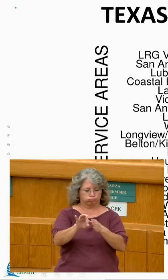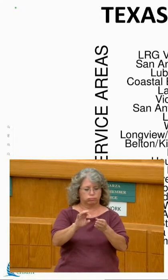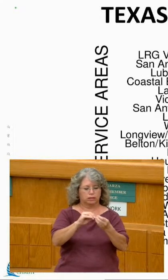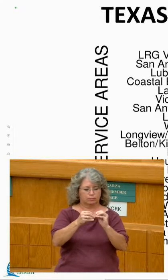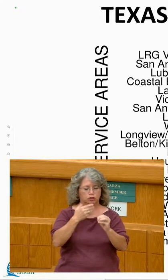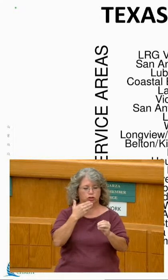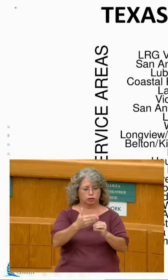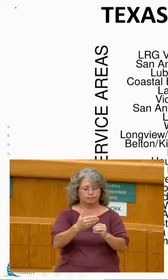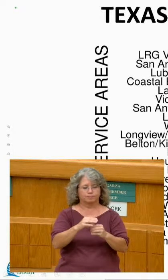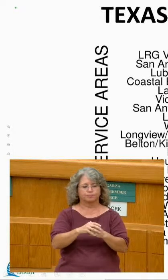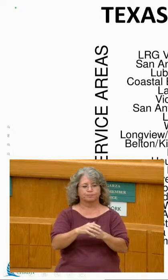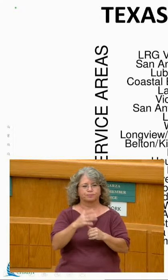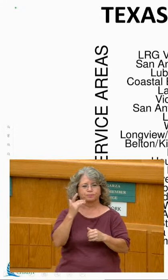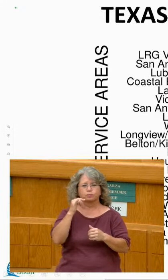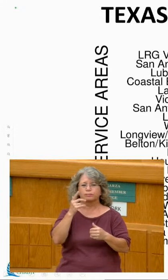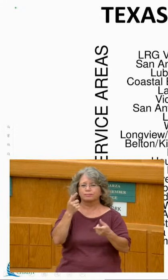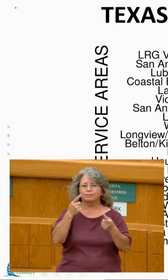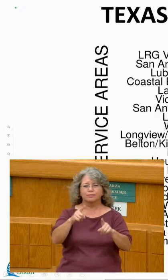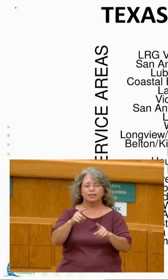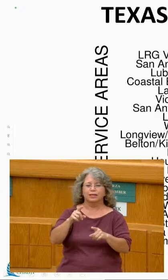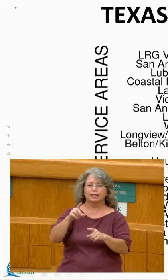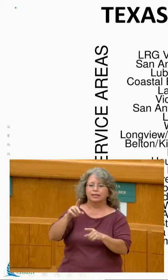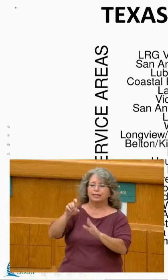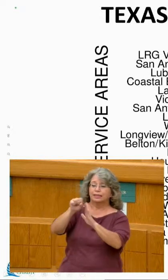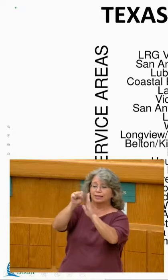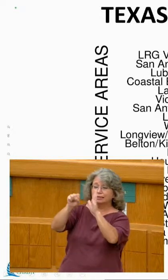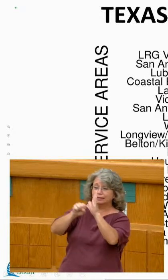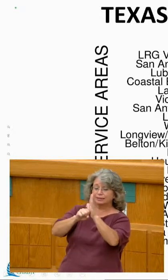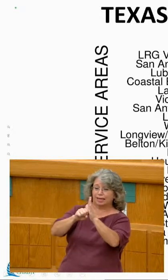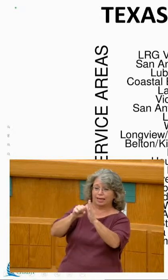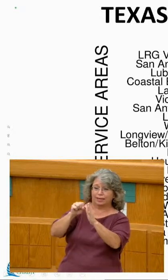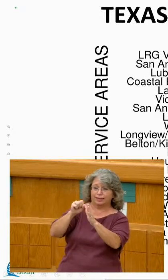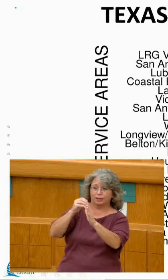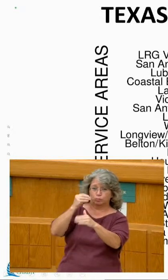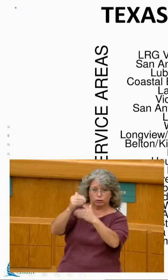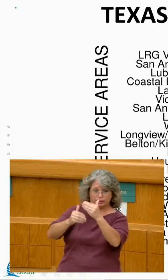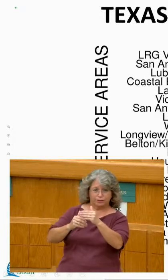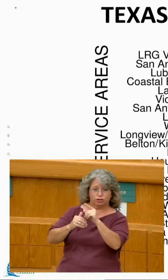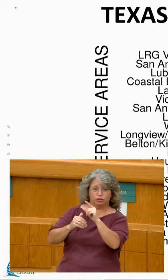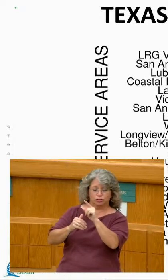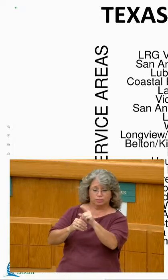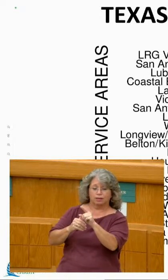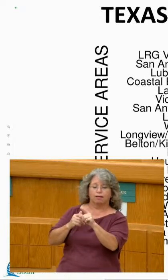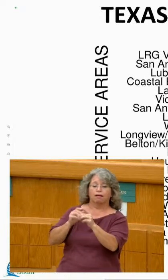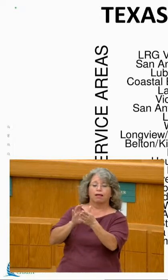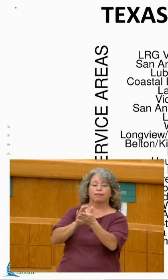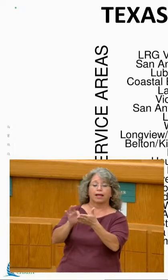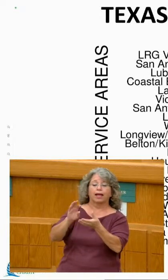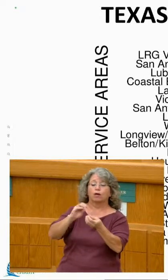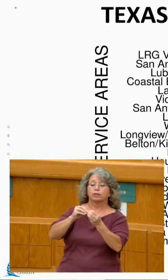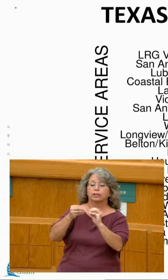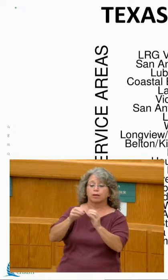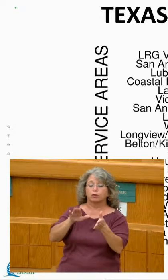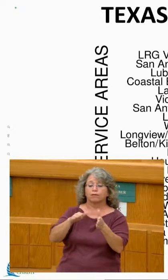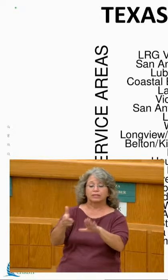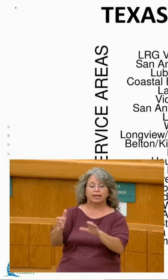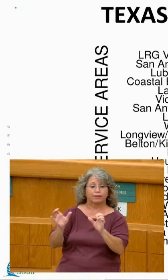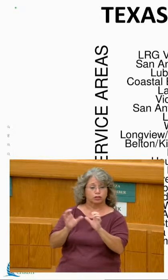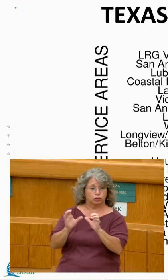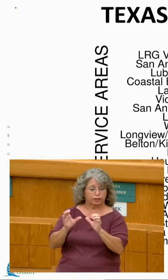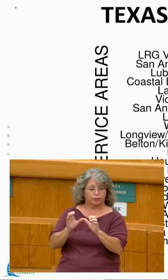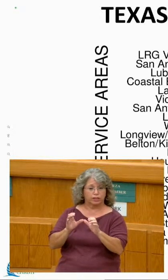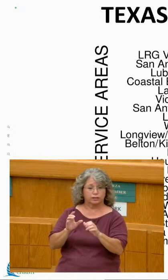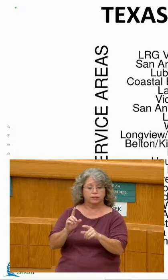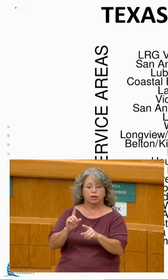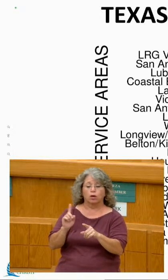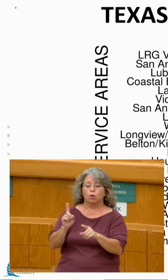happening is the DSHS protocol is that they count the number of death certificates where somebody has